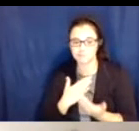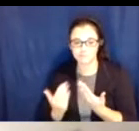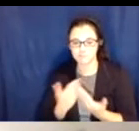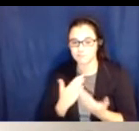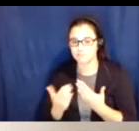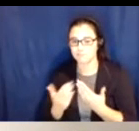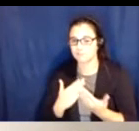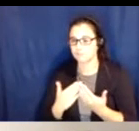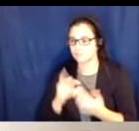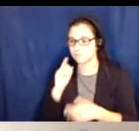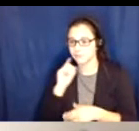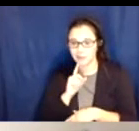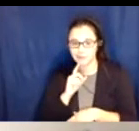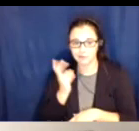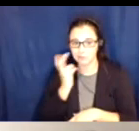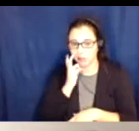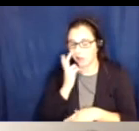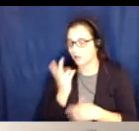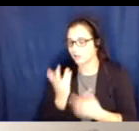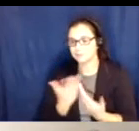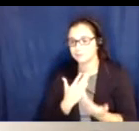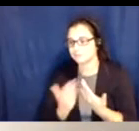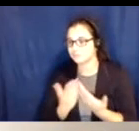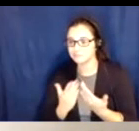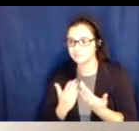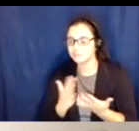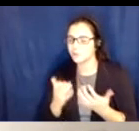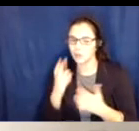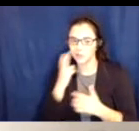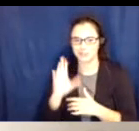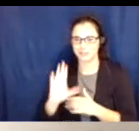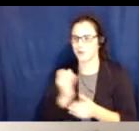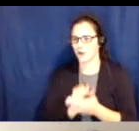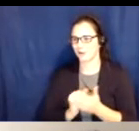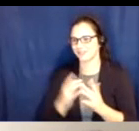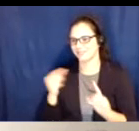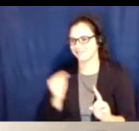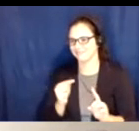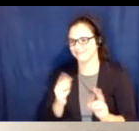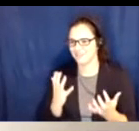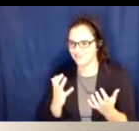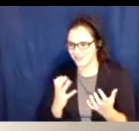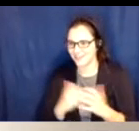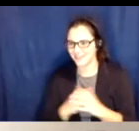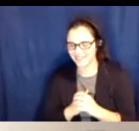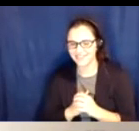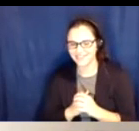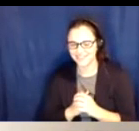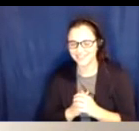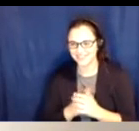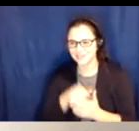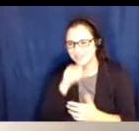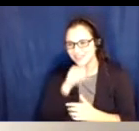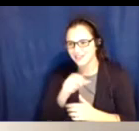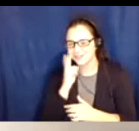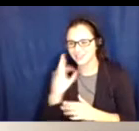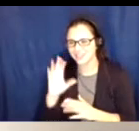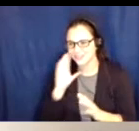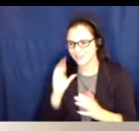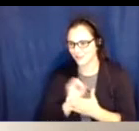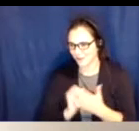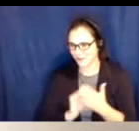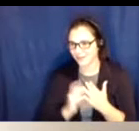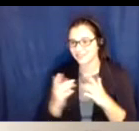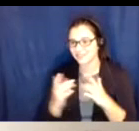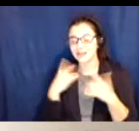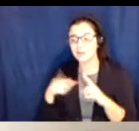deaf, blind, doesn't matter. We just want to see your art. We'd love to see your art. We're so excited about people